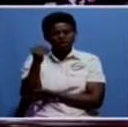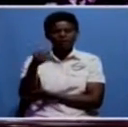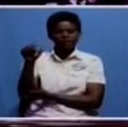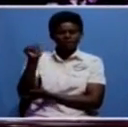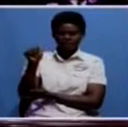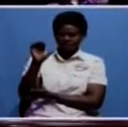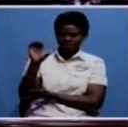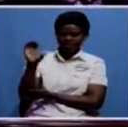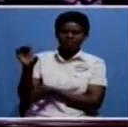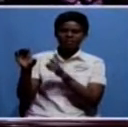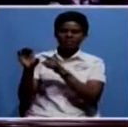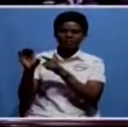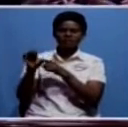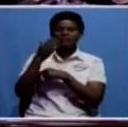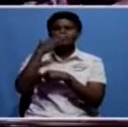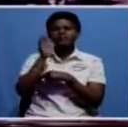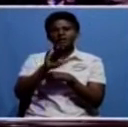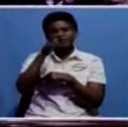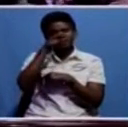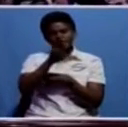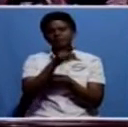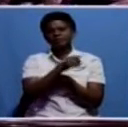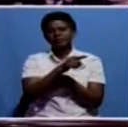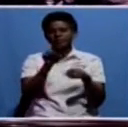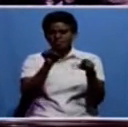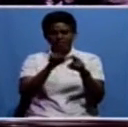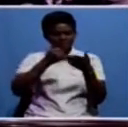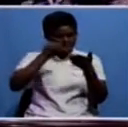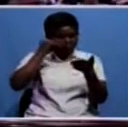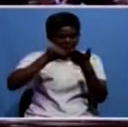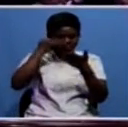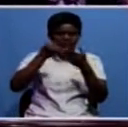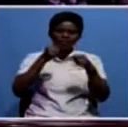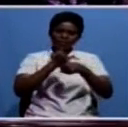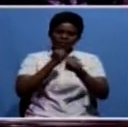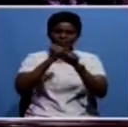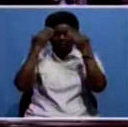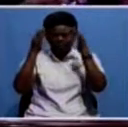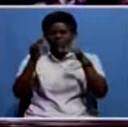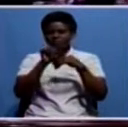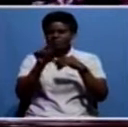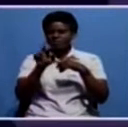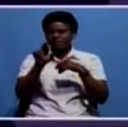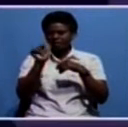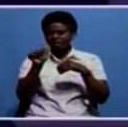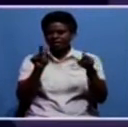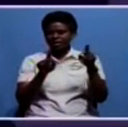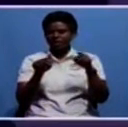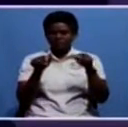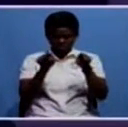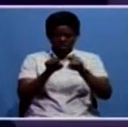why corruption is bad. The drug enforcement, they sensitize citizens. The Zambia Revenue Authority, they sensitize